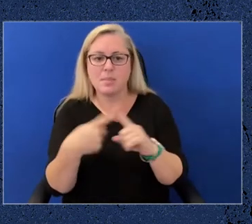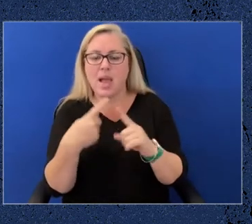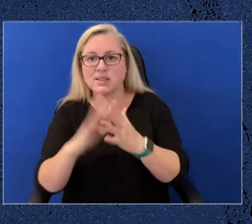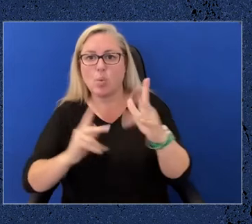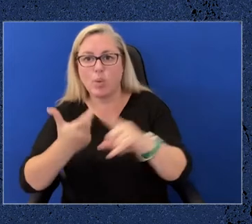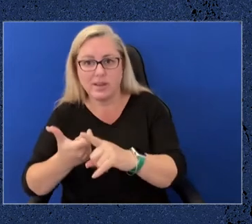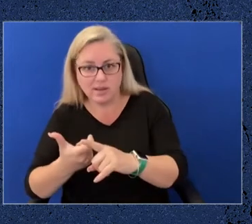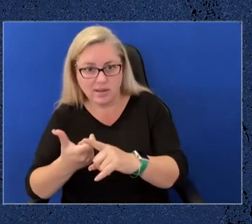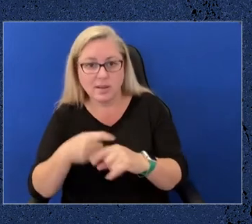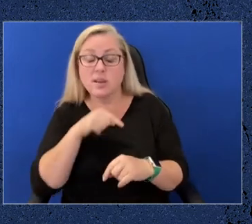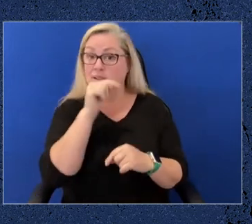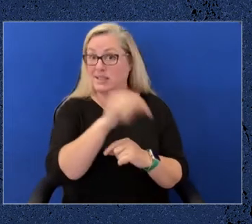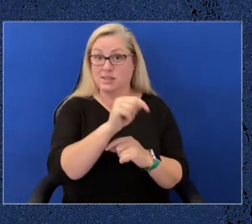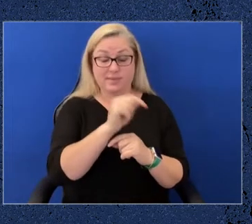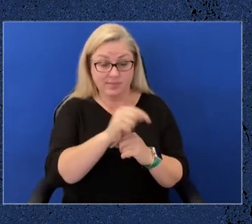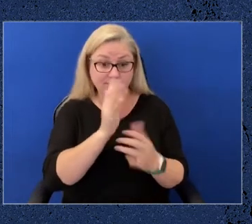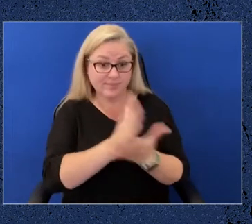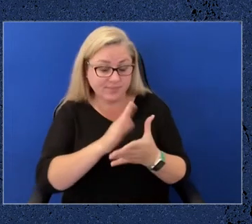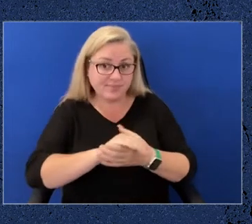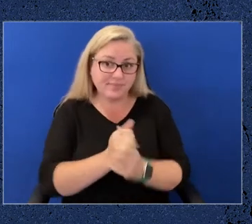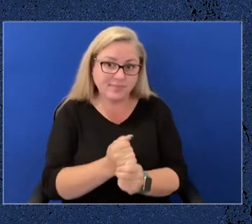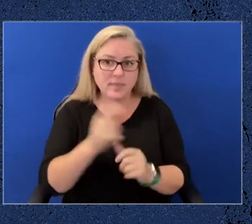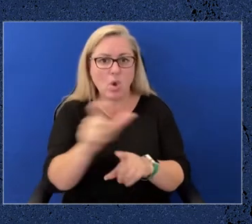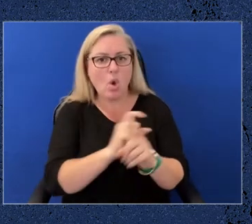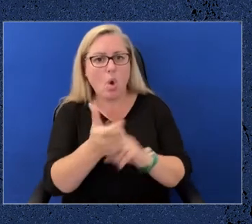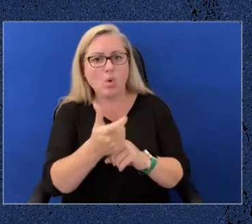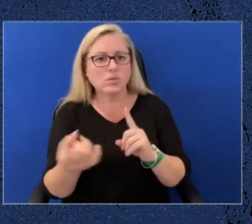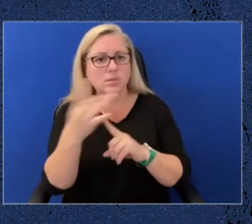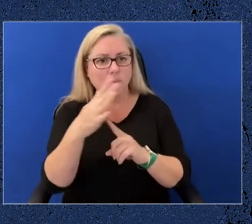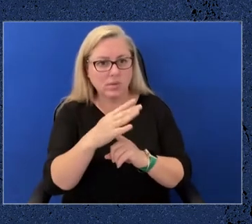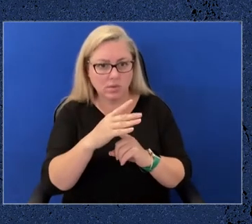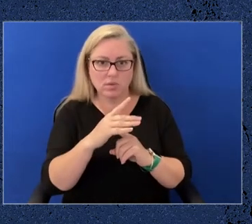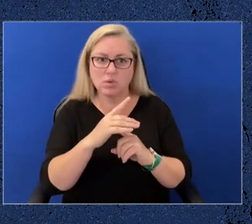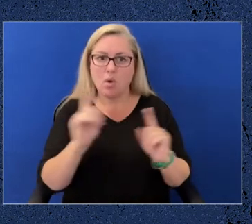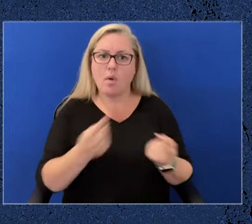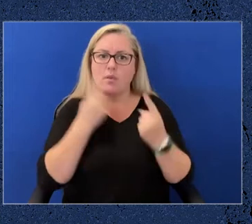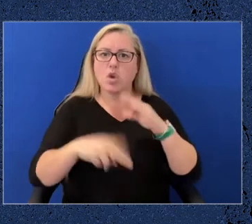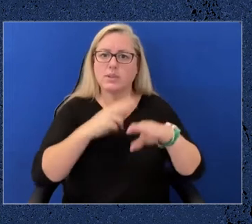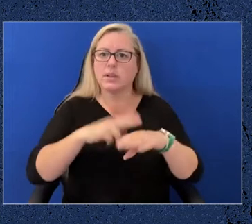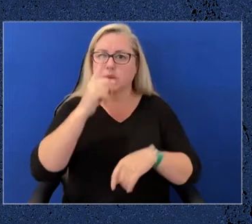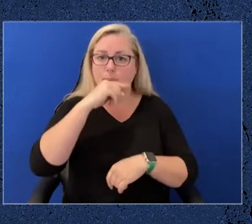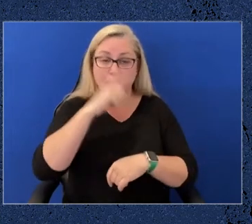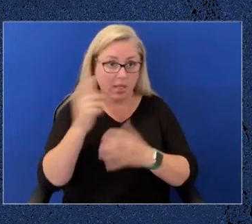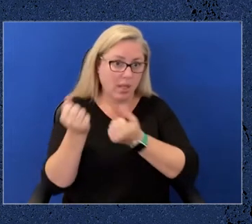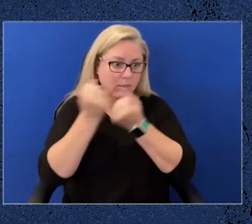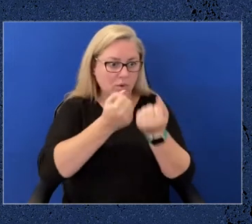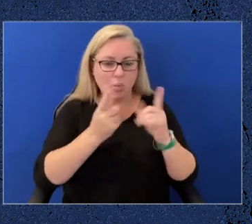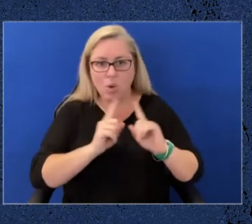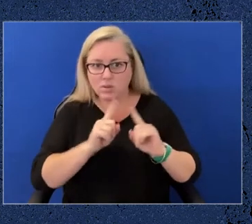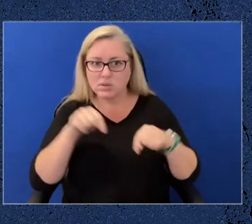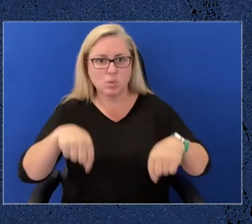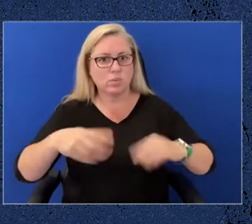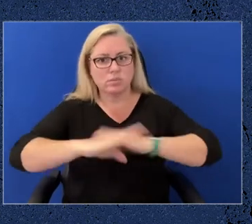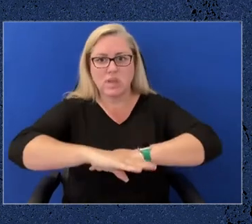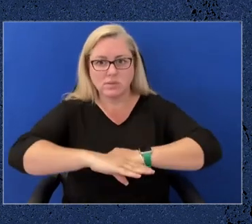and appreciates the cultural significance First Nation people bring to the country, and the theme of this year